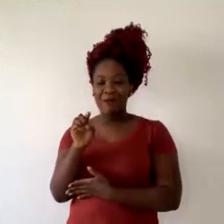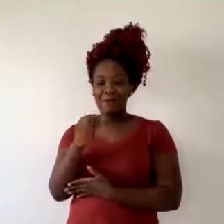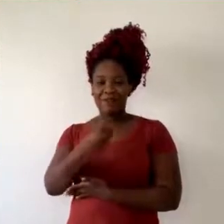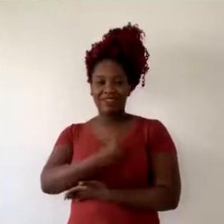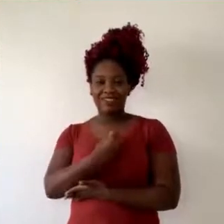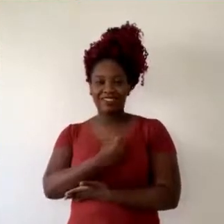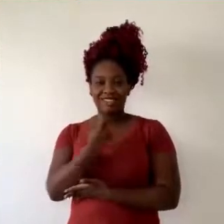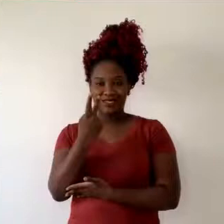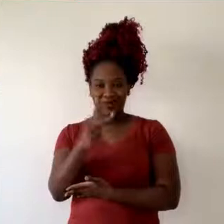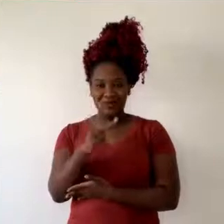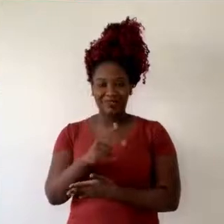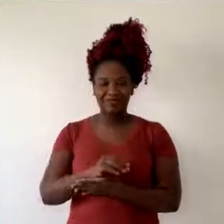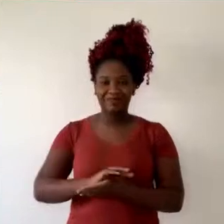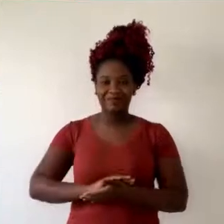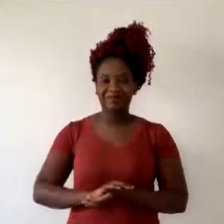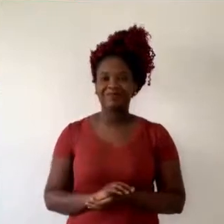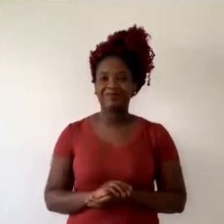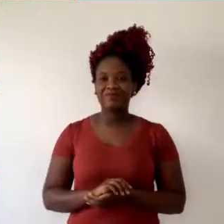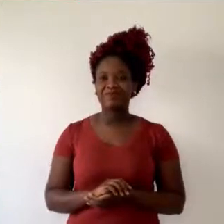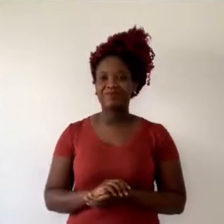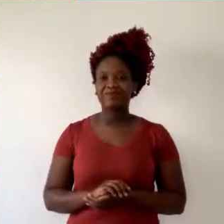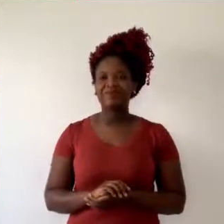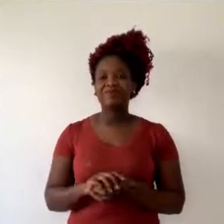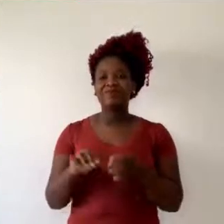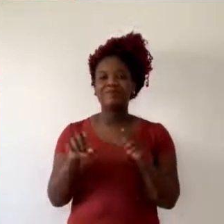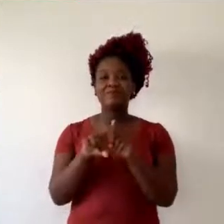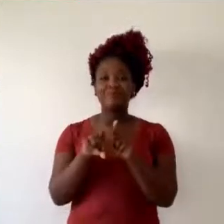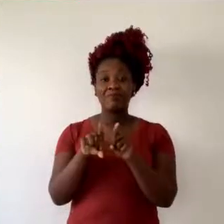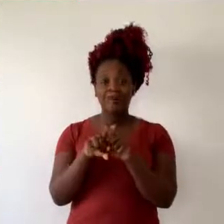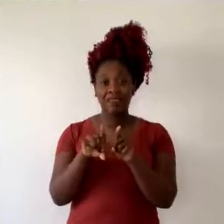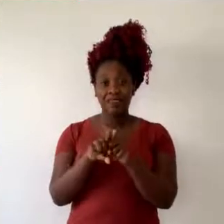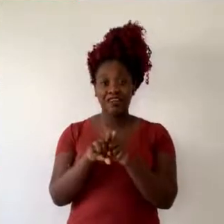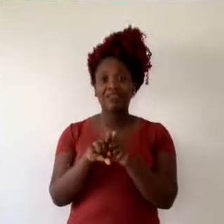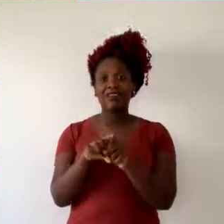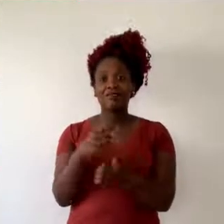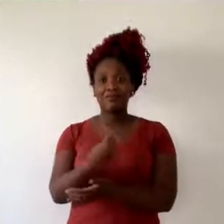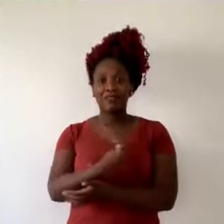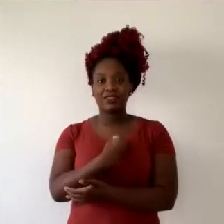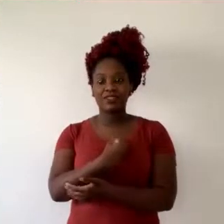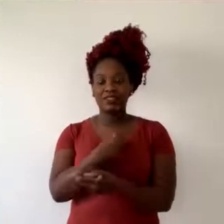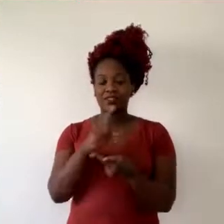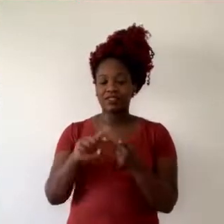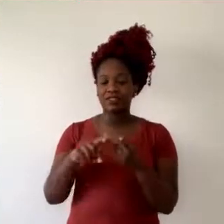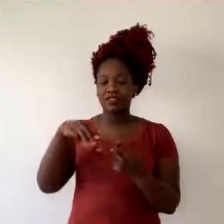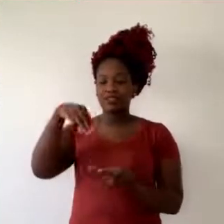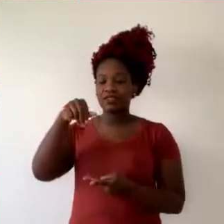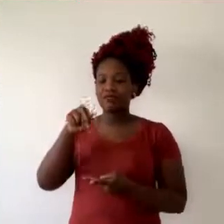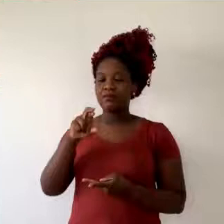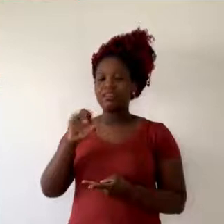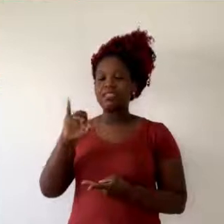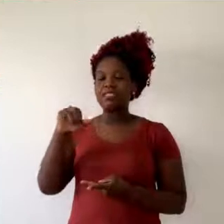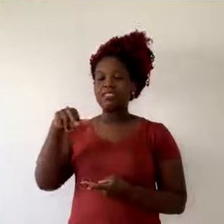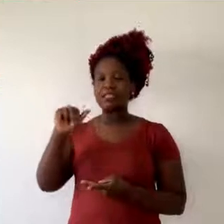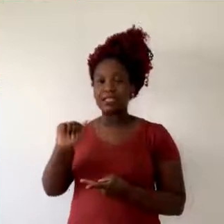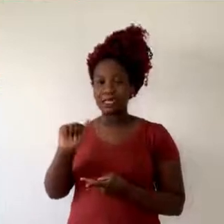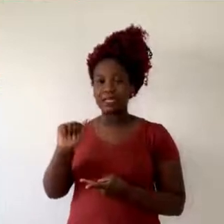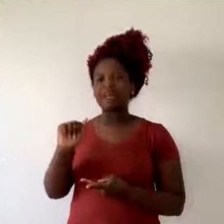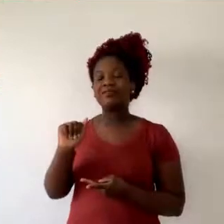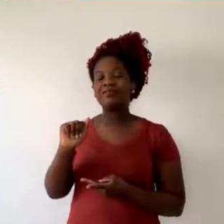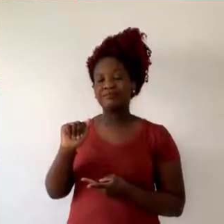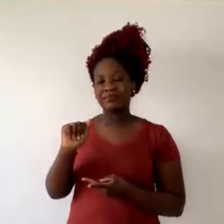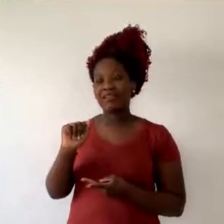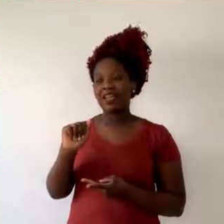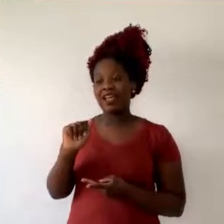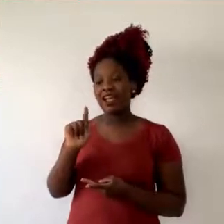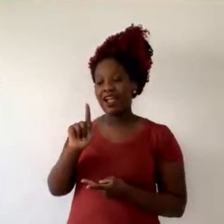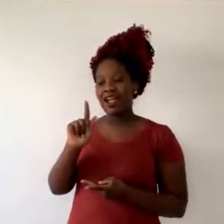us today. I'm also composing our table. We have Marina Ganzarola, Ganza, who is a